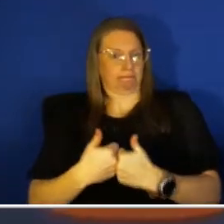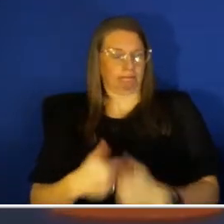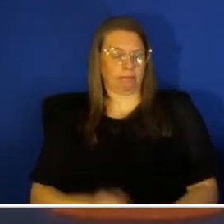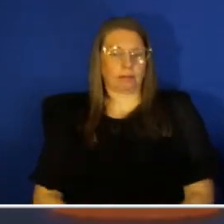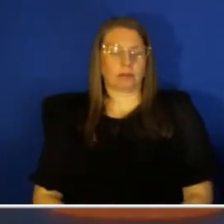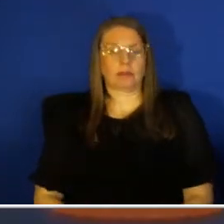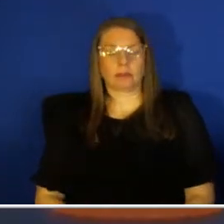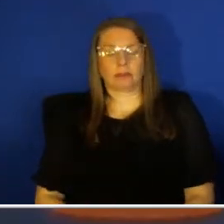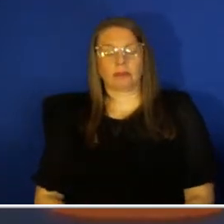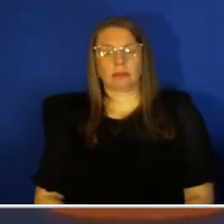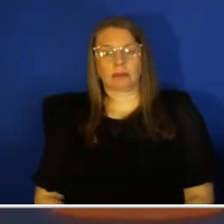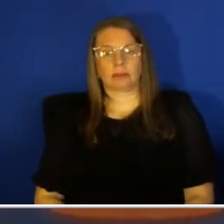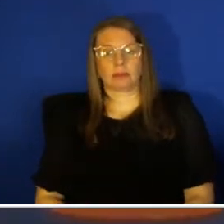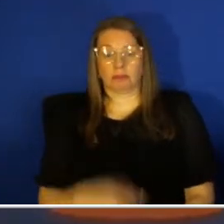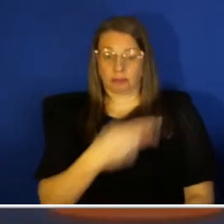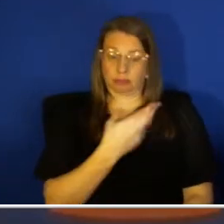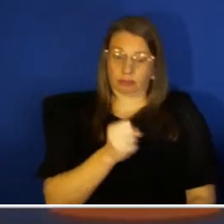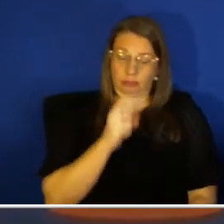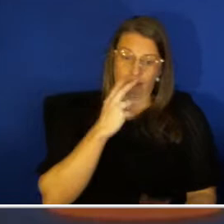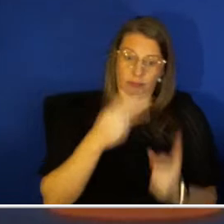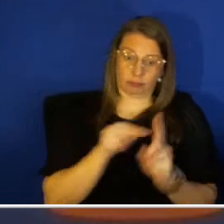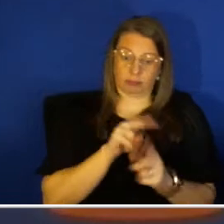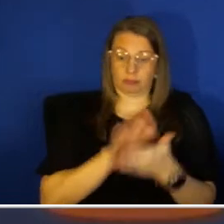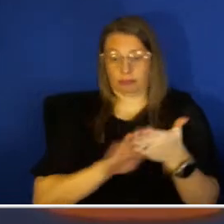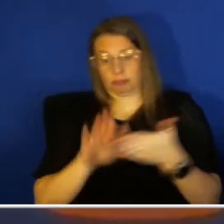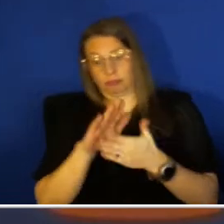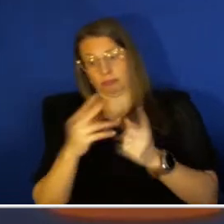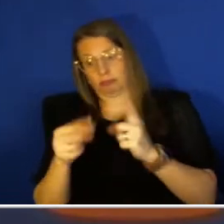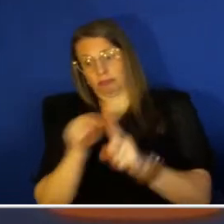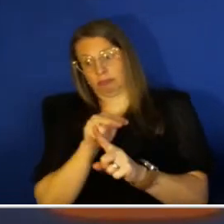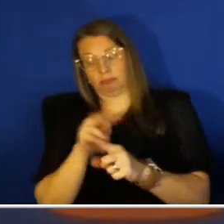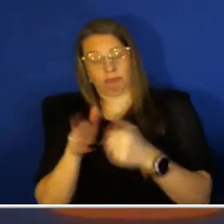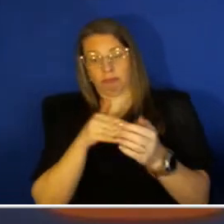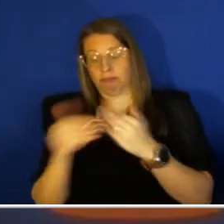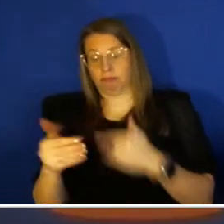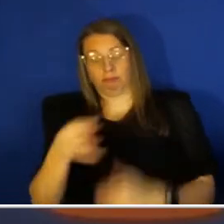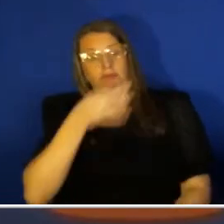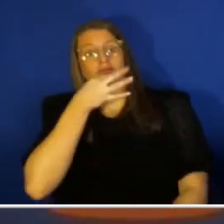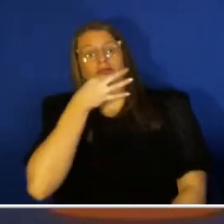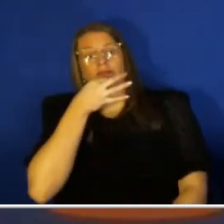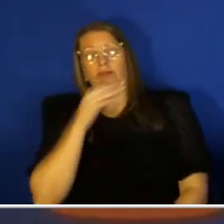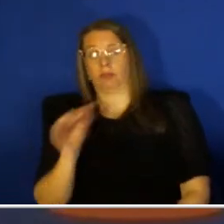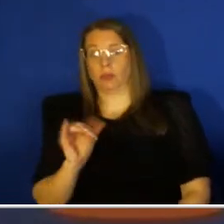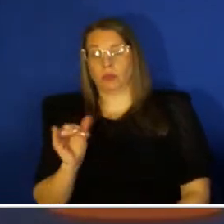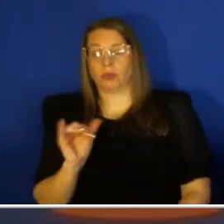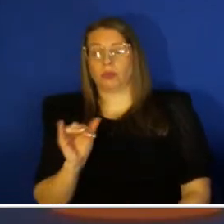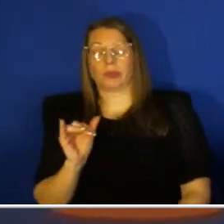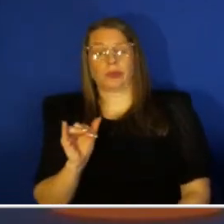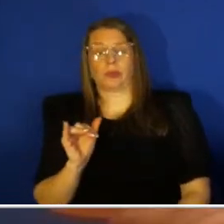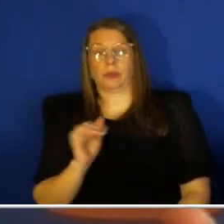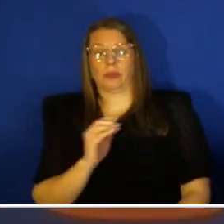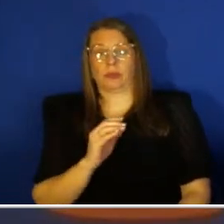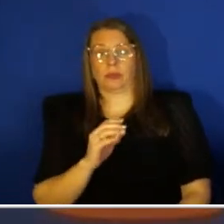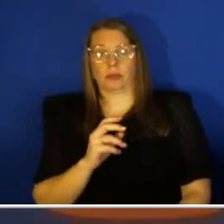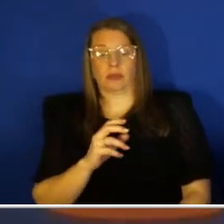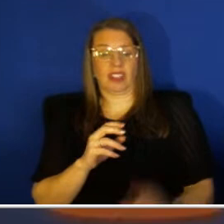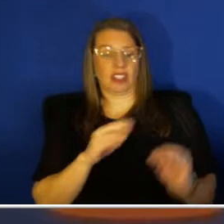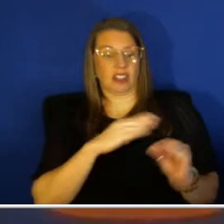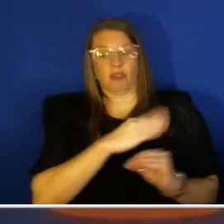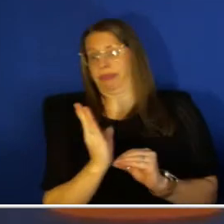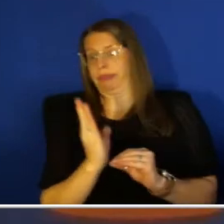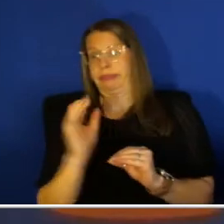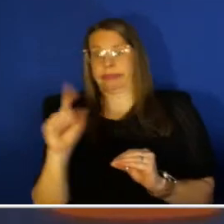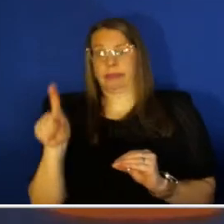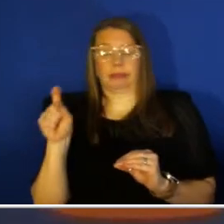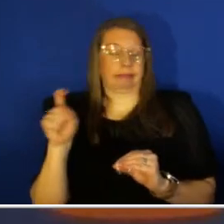whether it be from a high school perspective, college perspective, or even the professional ranks, you try to go from 0 to 100.